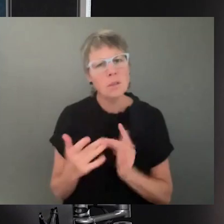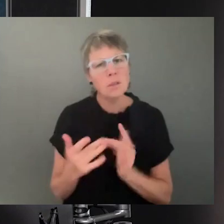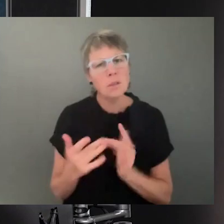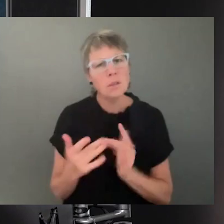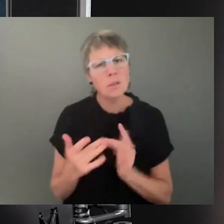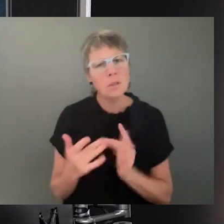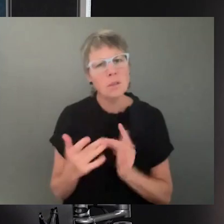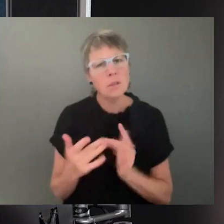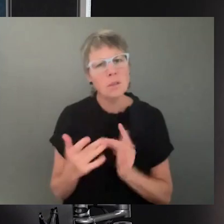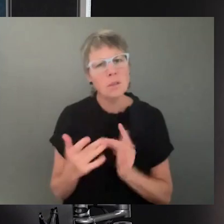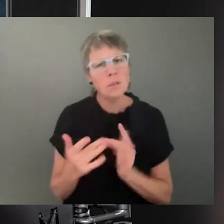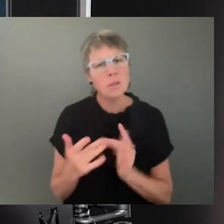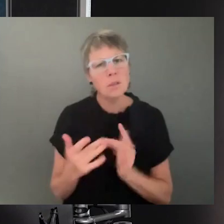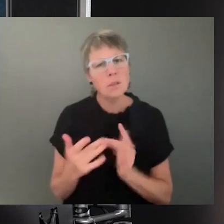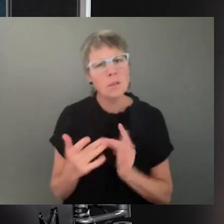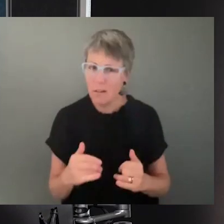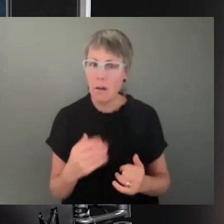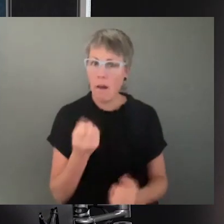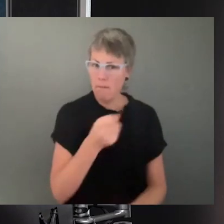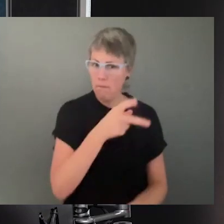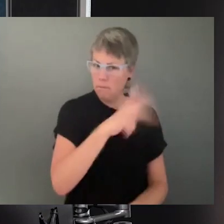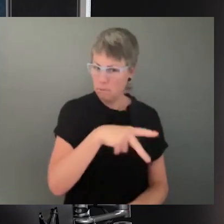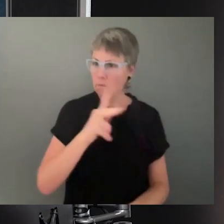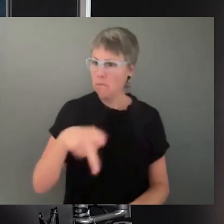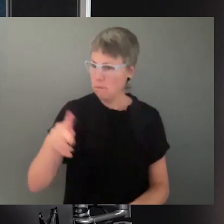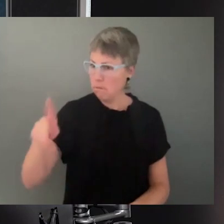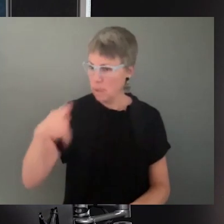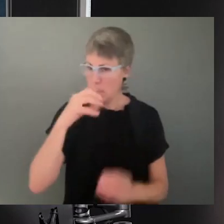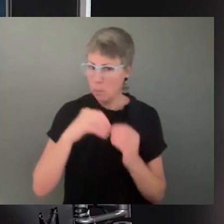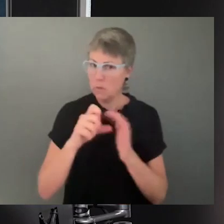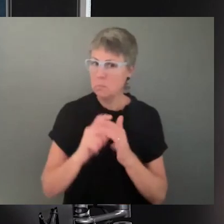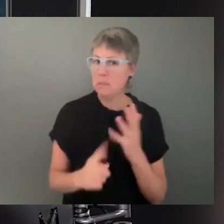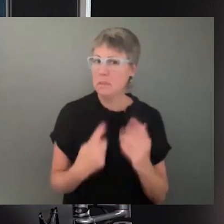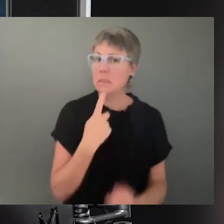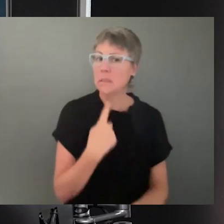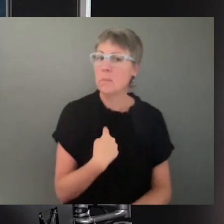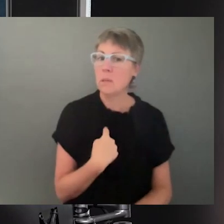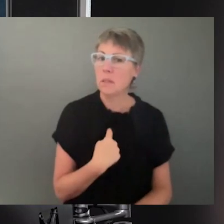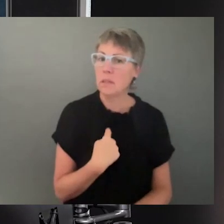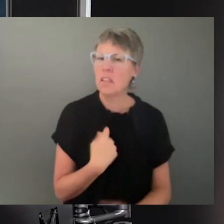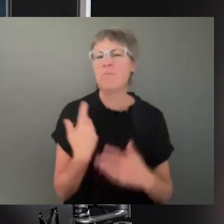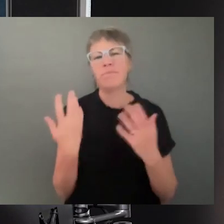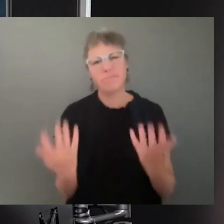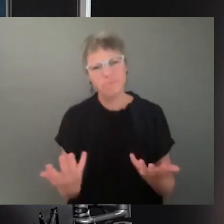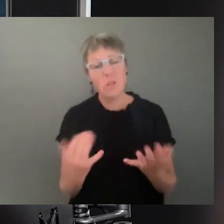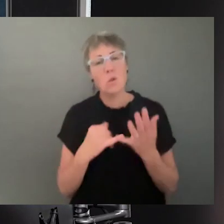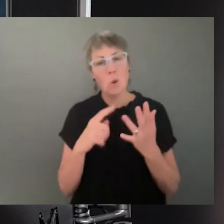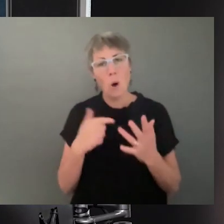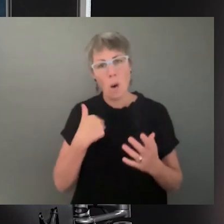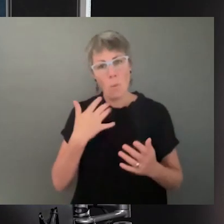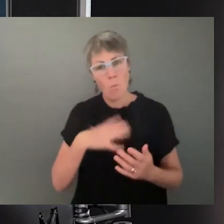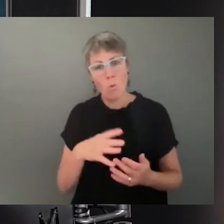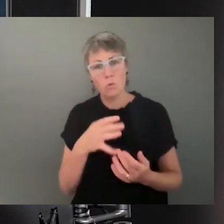them. Nobody has reached in and said, "Are you okay?" or come to check on them. That's a really overwhelming theme in our research